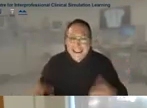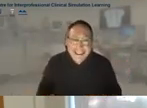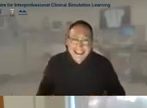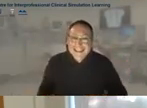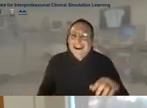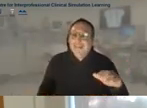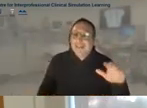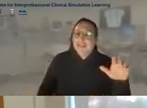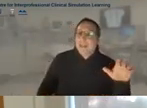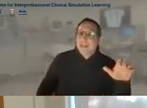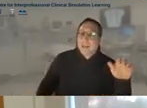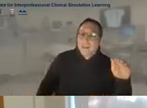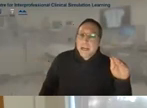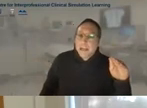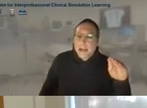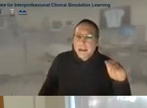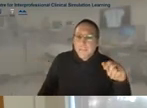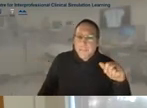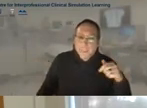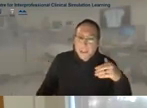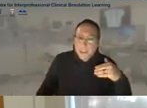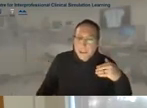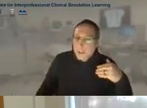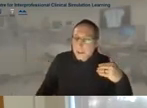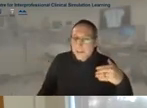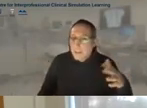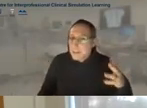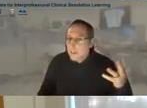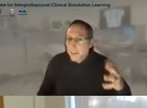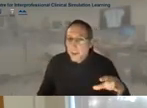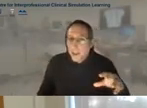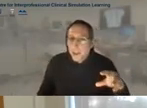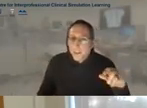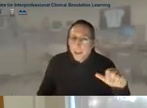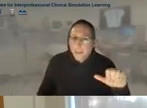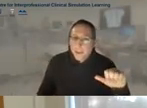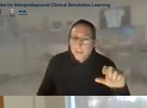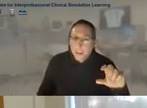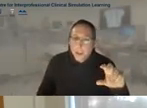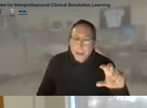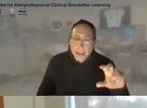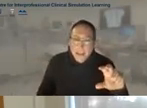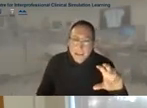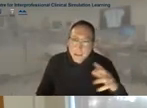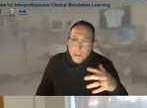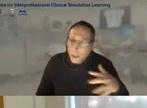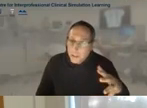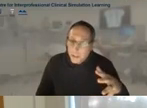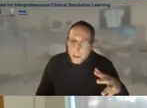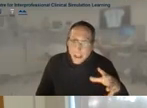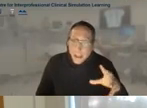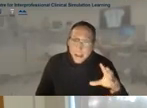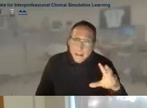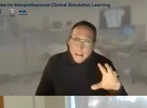now on the BC Simulation website, which as I mentioned before, we really support. And so it's all open